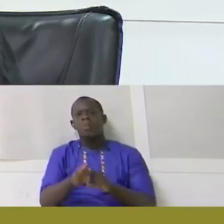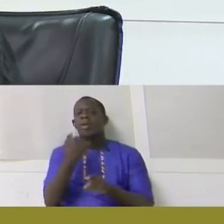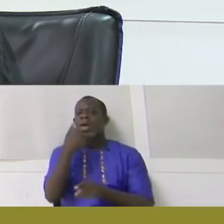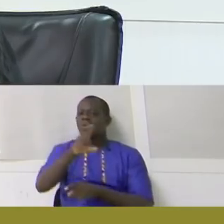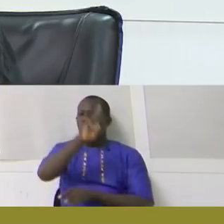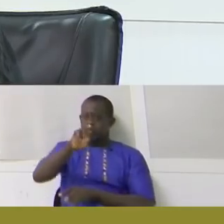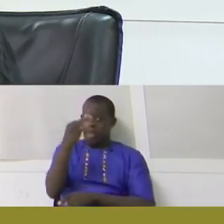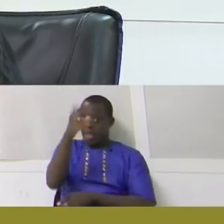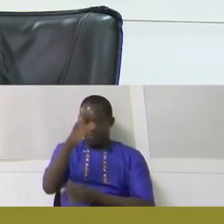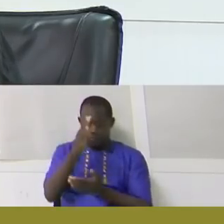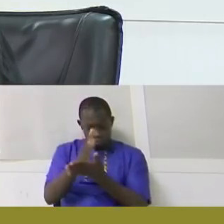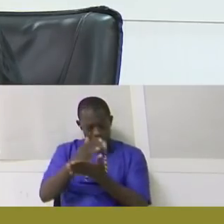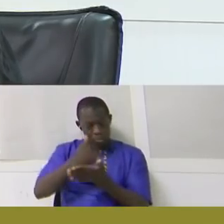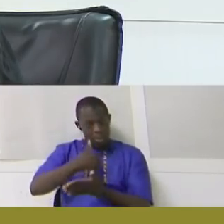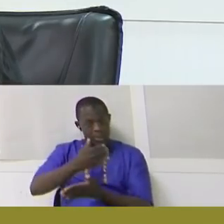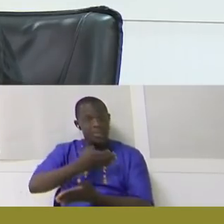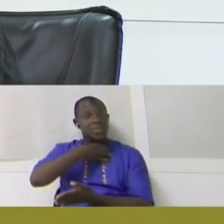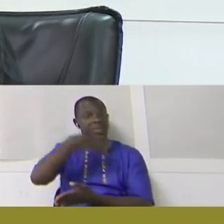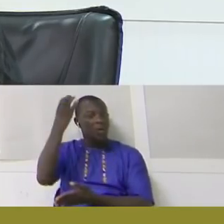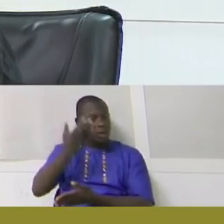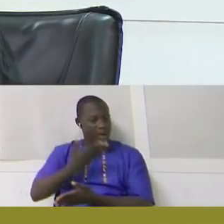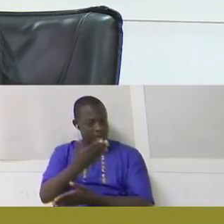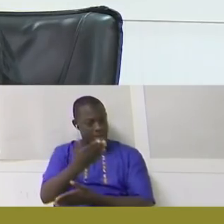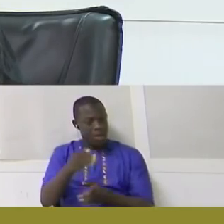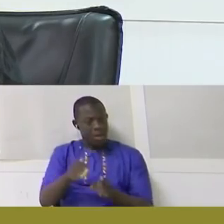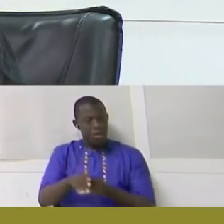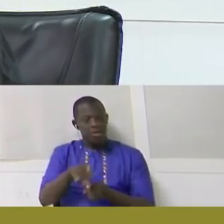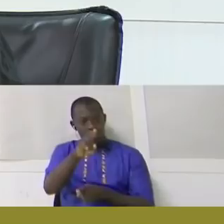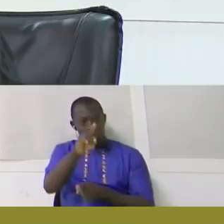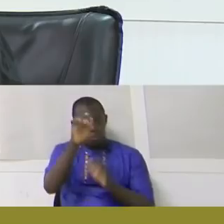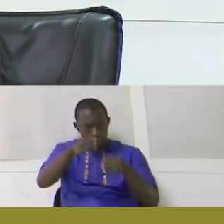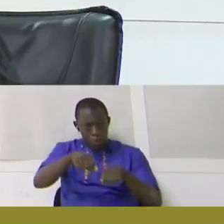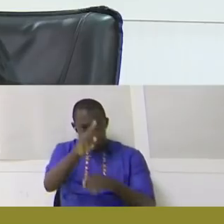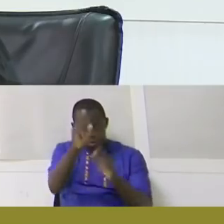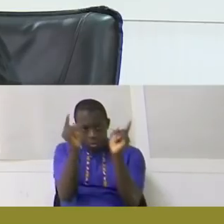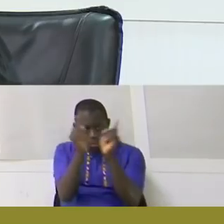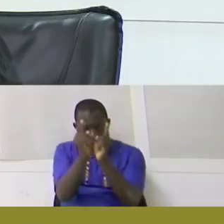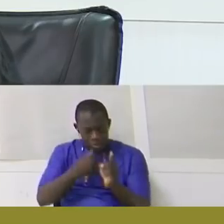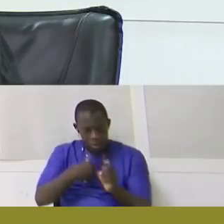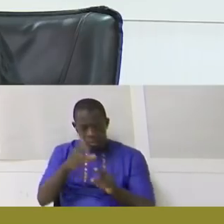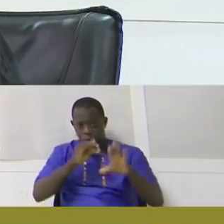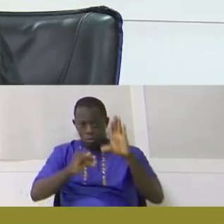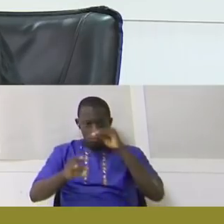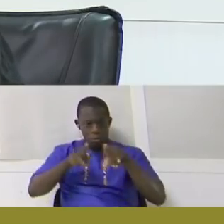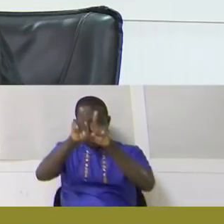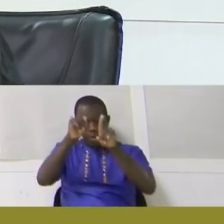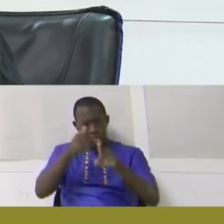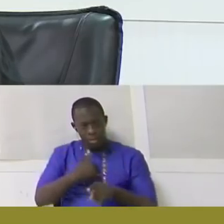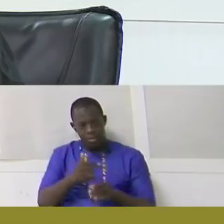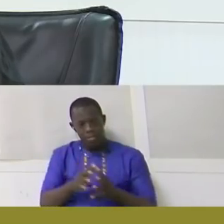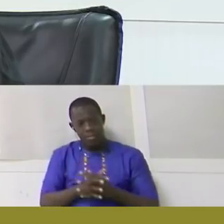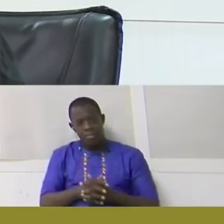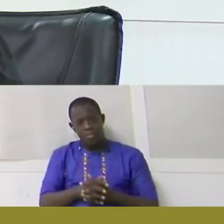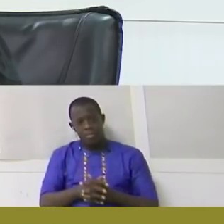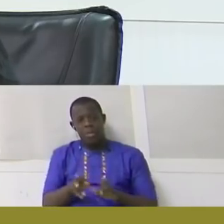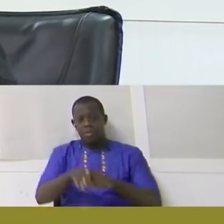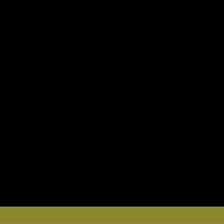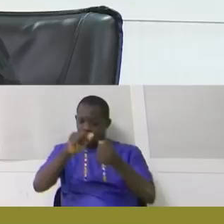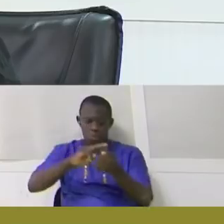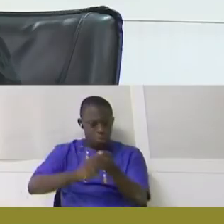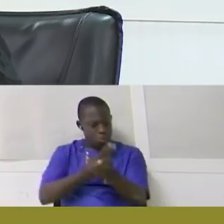I said to him, don't you think if I had screamed, you would have been here this day talking to me?